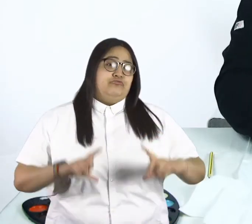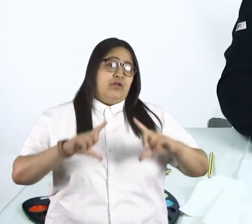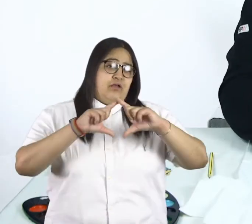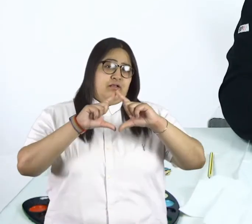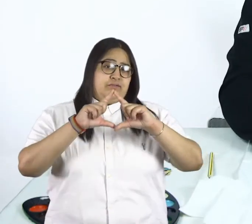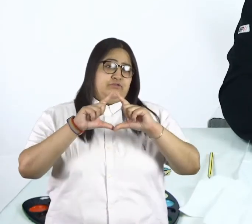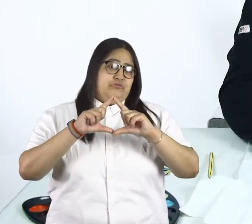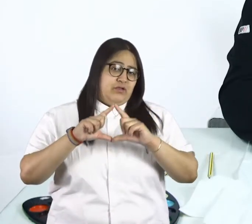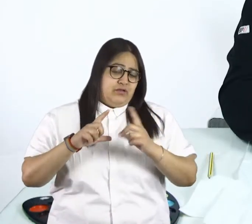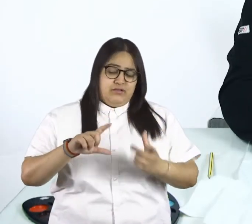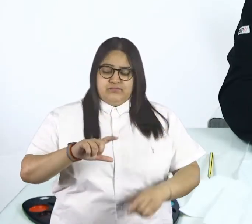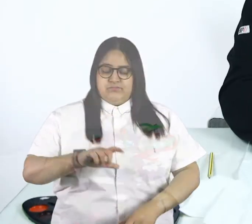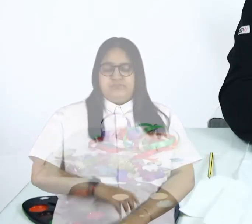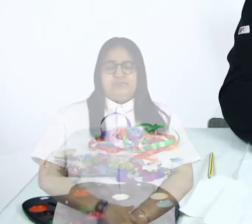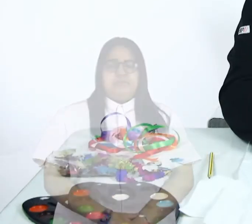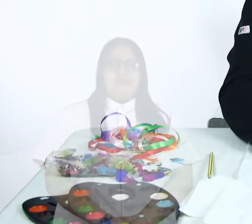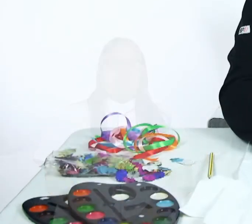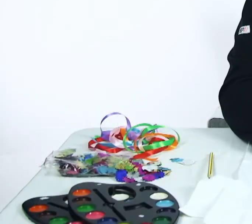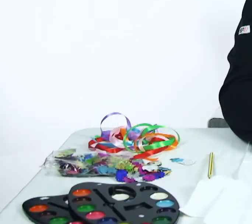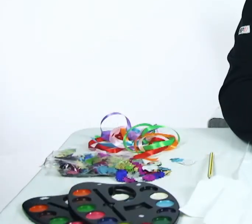triangles.